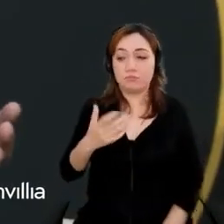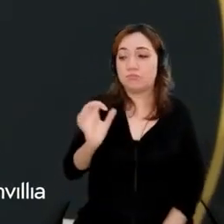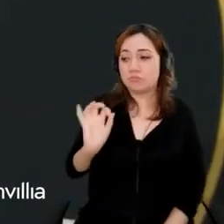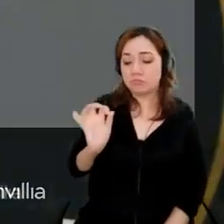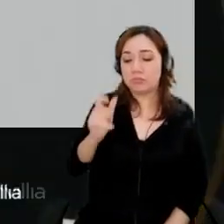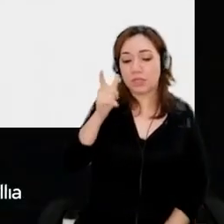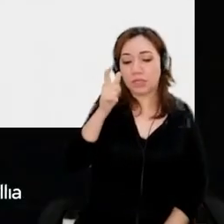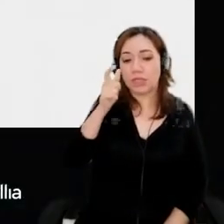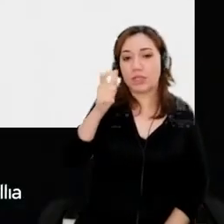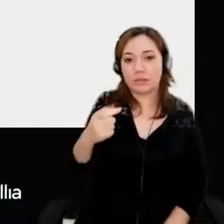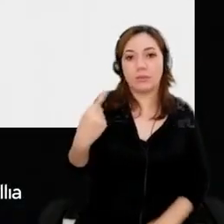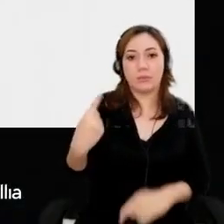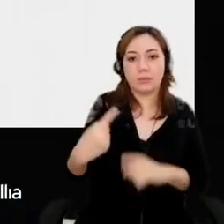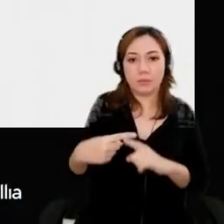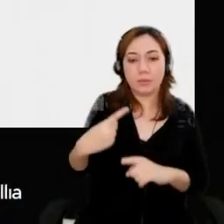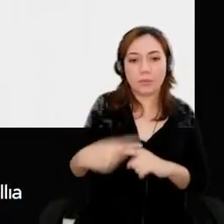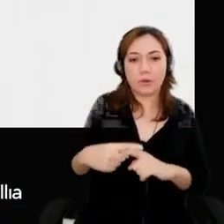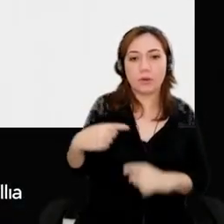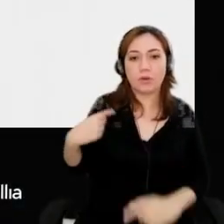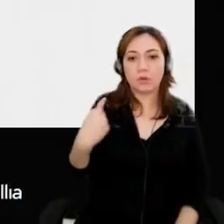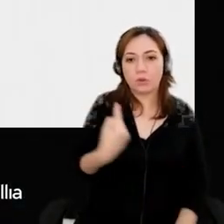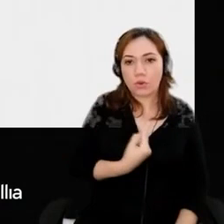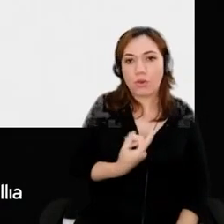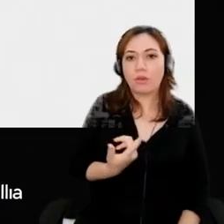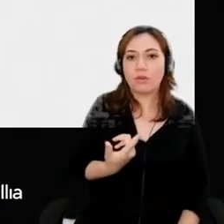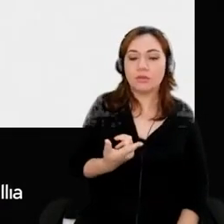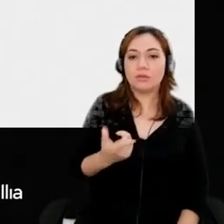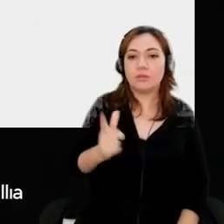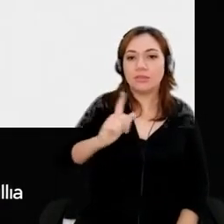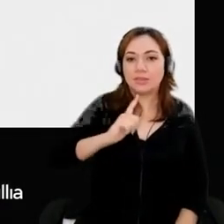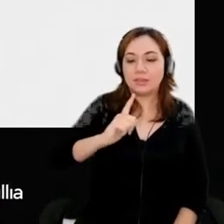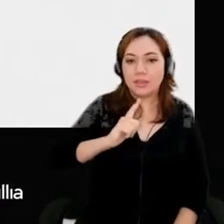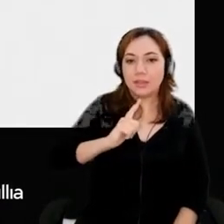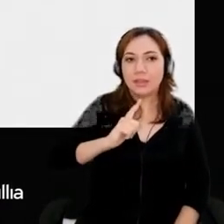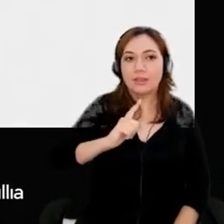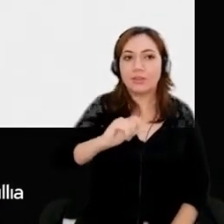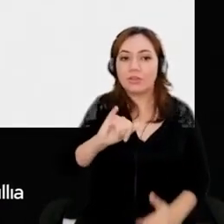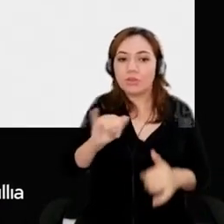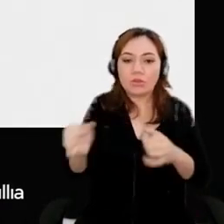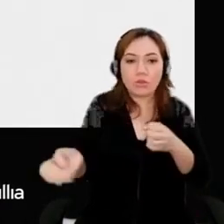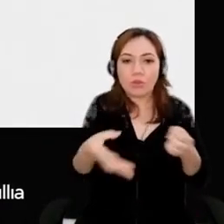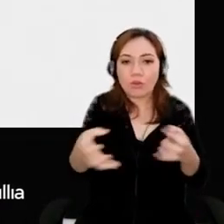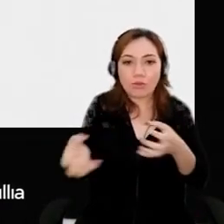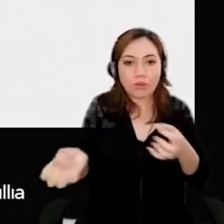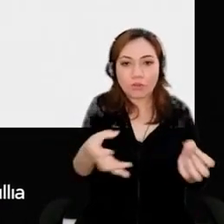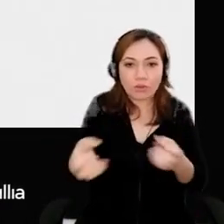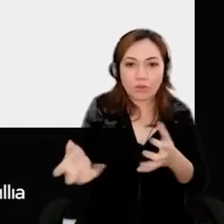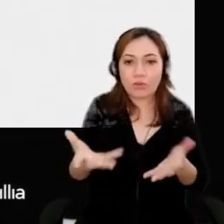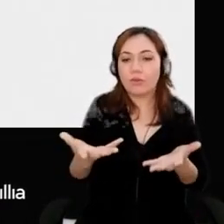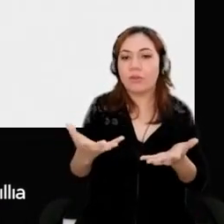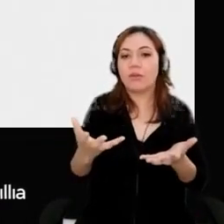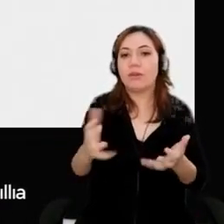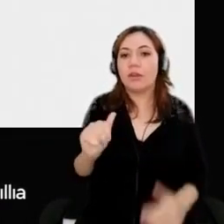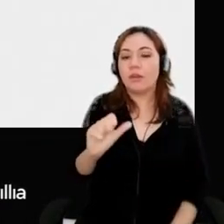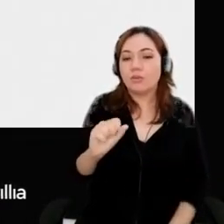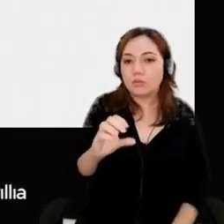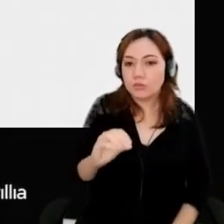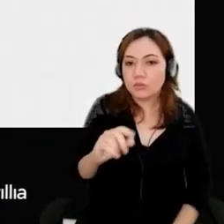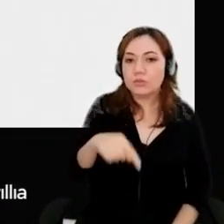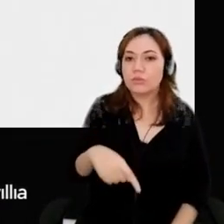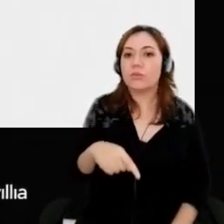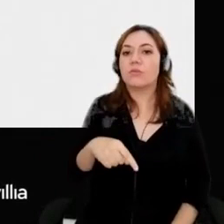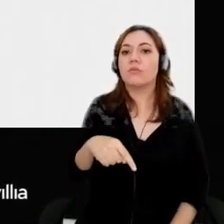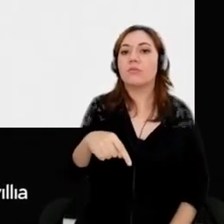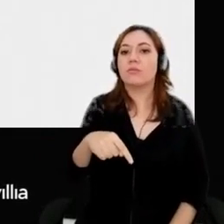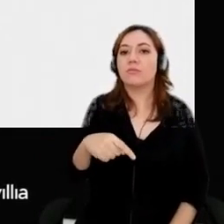are facing so many innovative cases here and we are talking about artificial